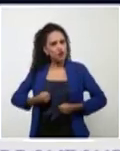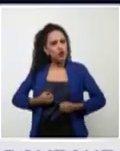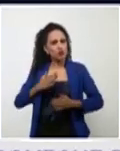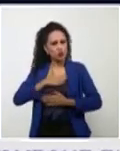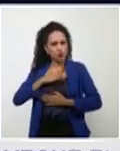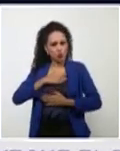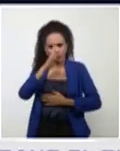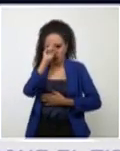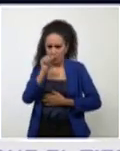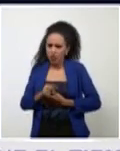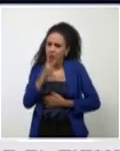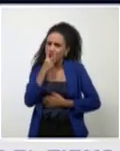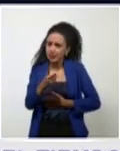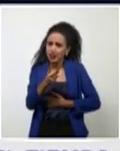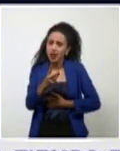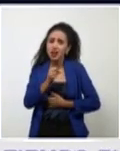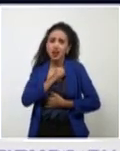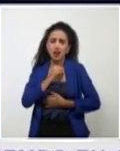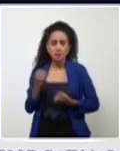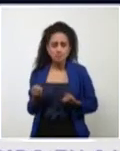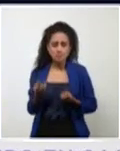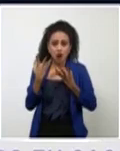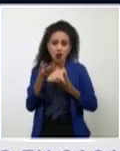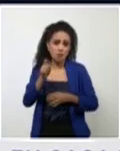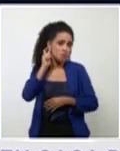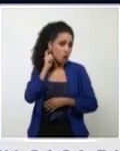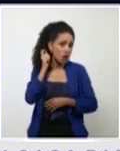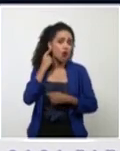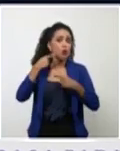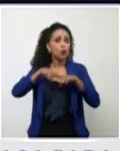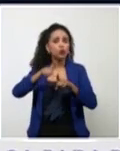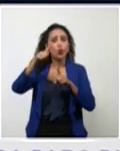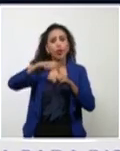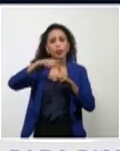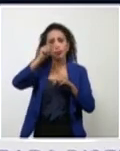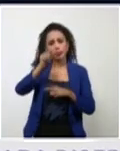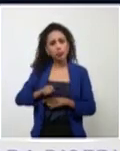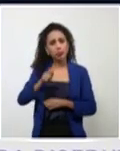starting on day 12, it was necessary